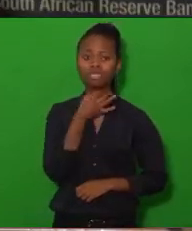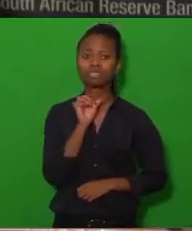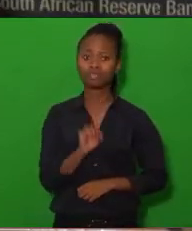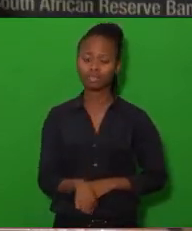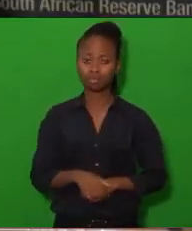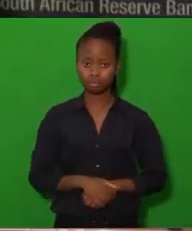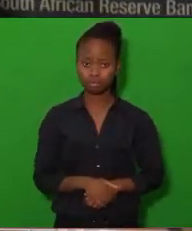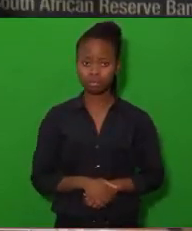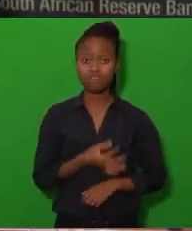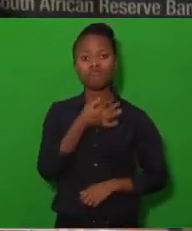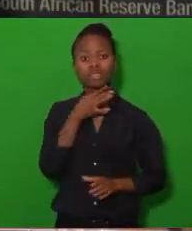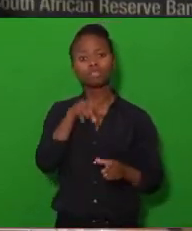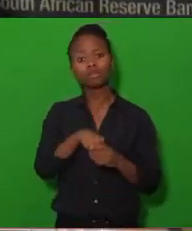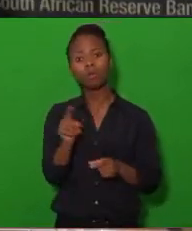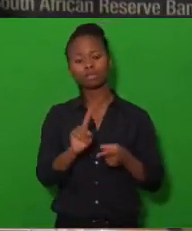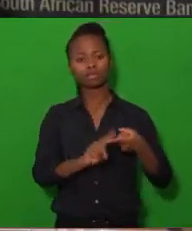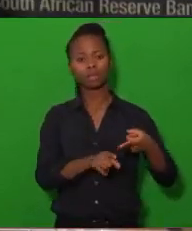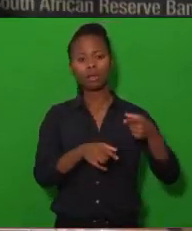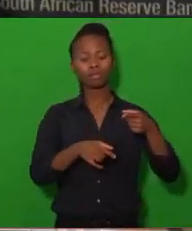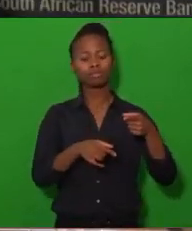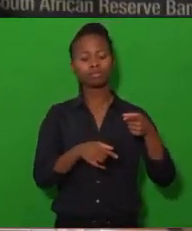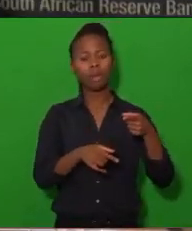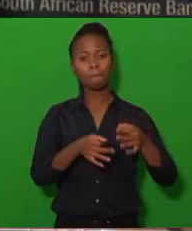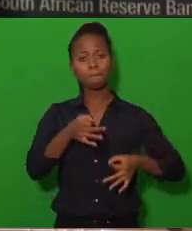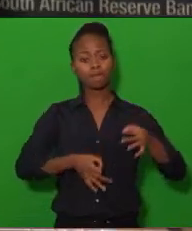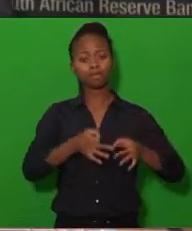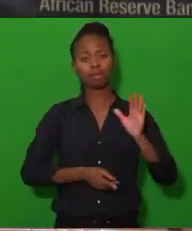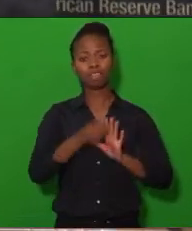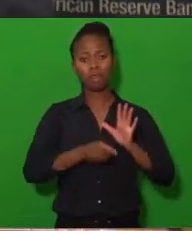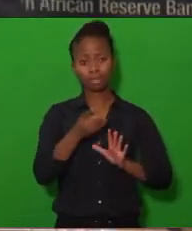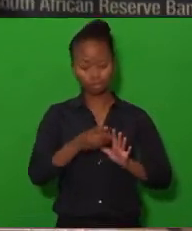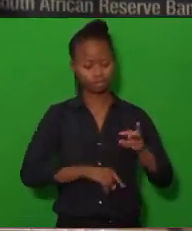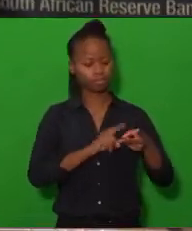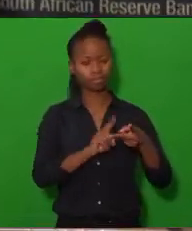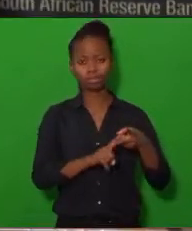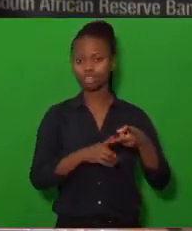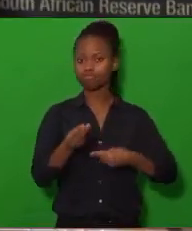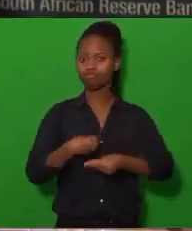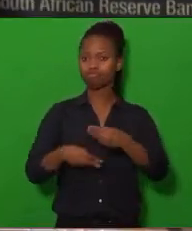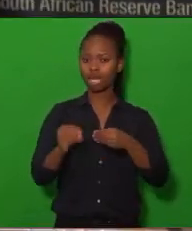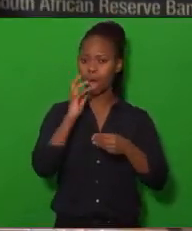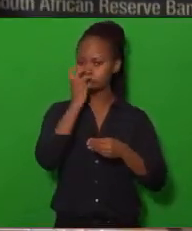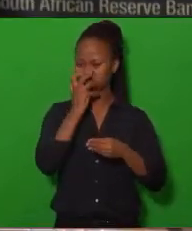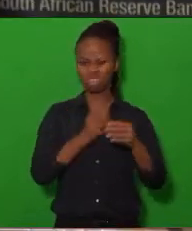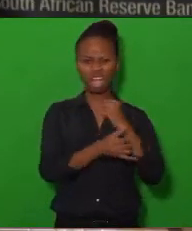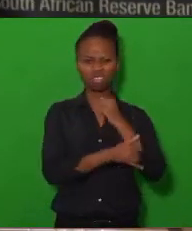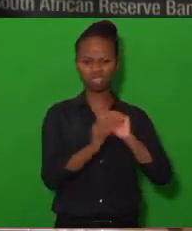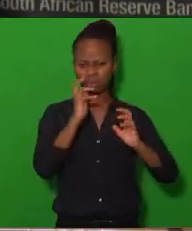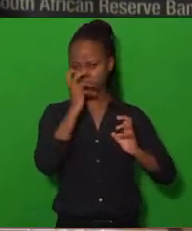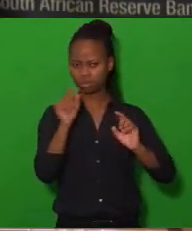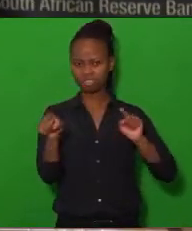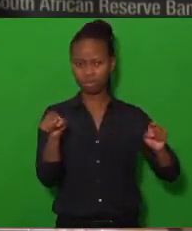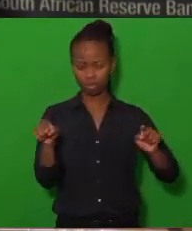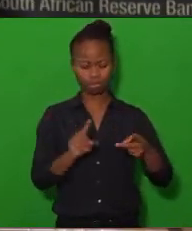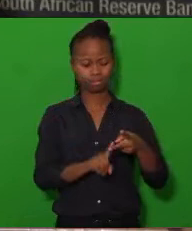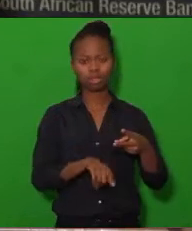include geopolitical developments, trade tensions, further oil price shocks,